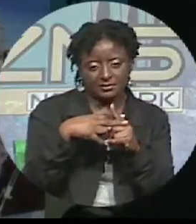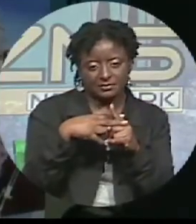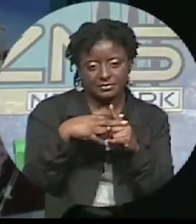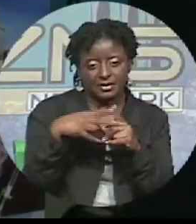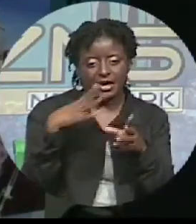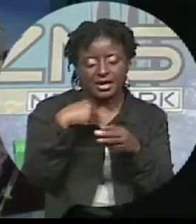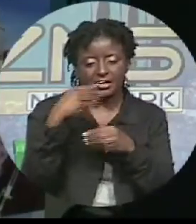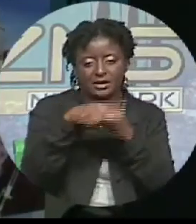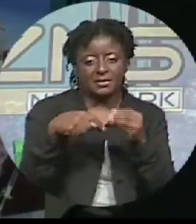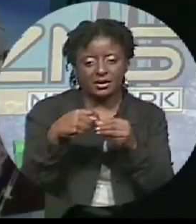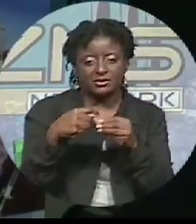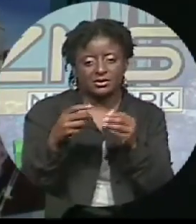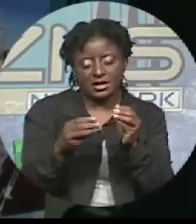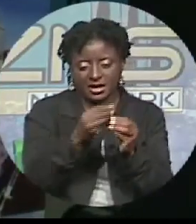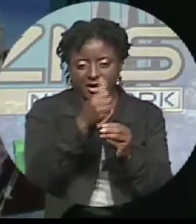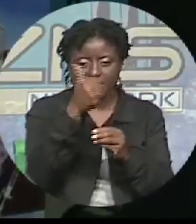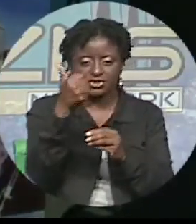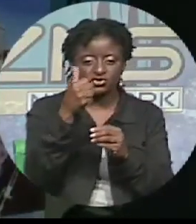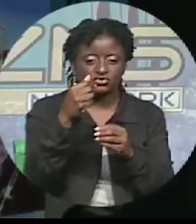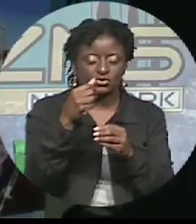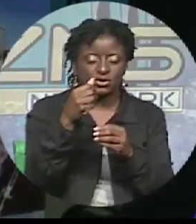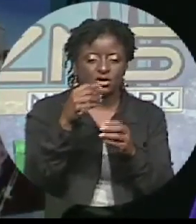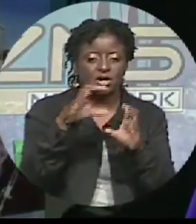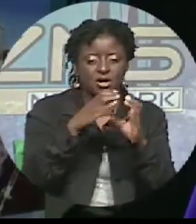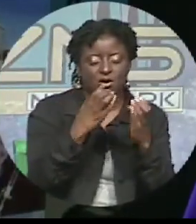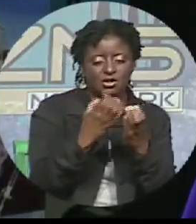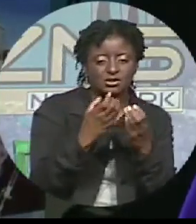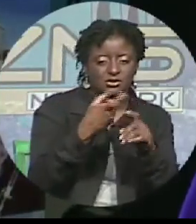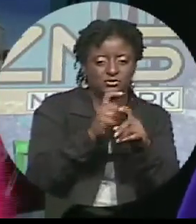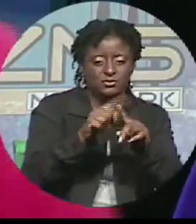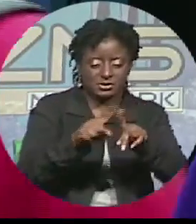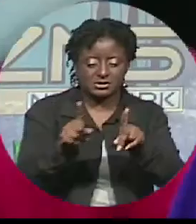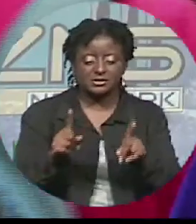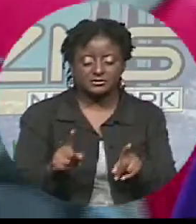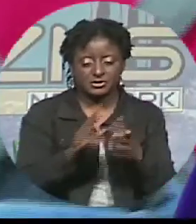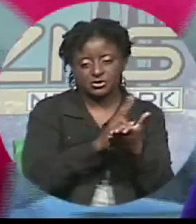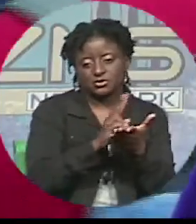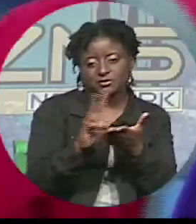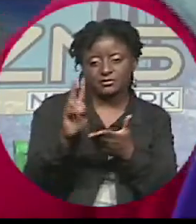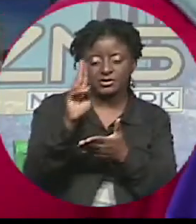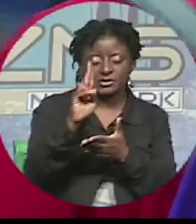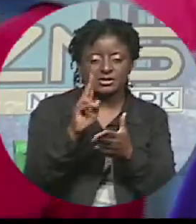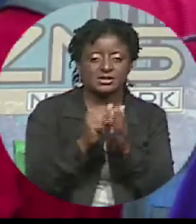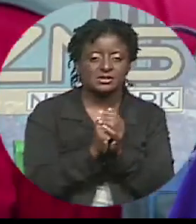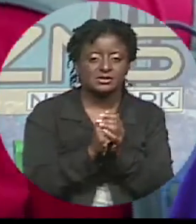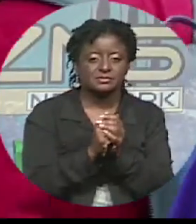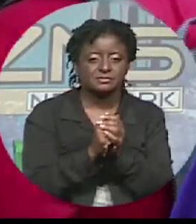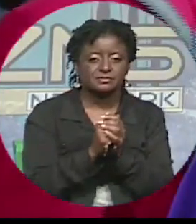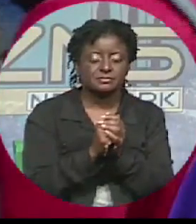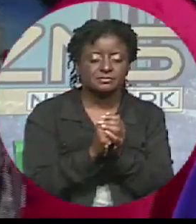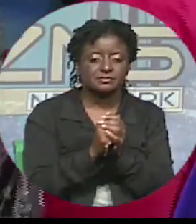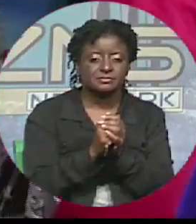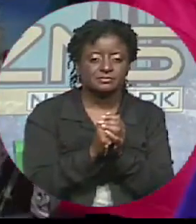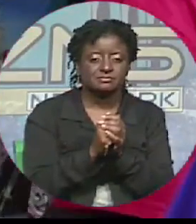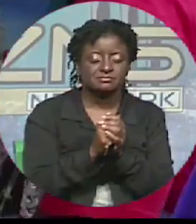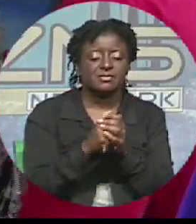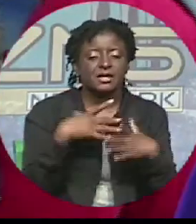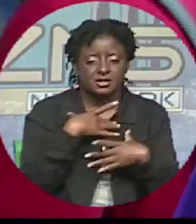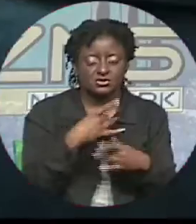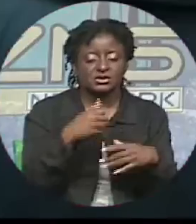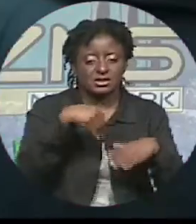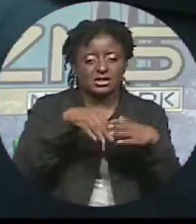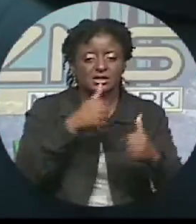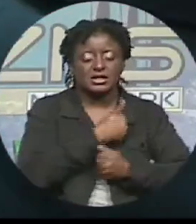different universities just in case I choose to go to New England Tech or Collin College. But I'm mostly interested in Canada